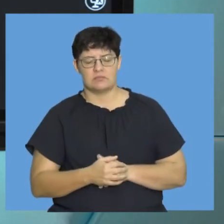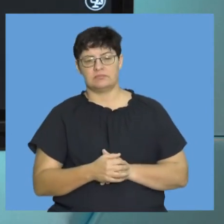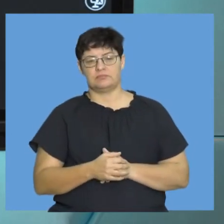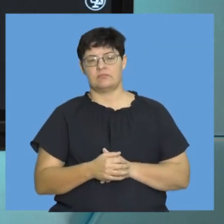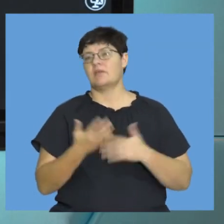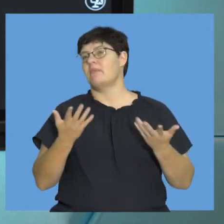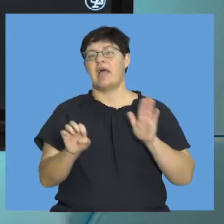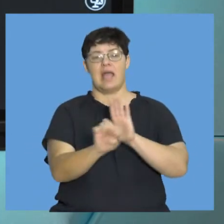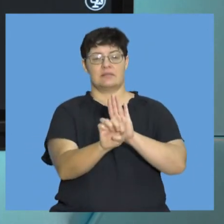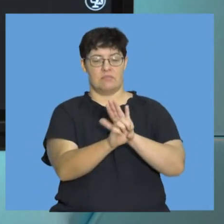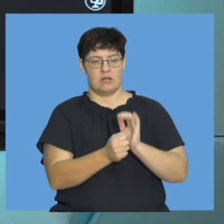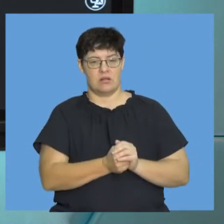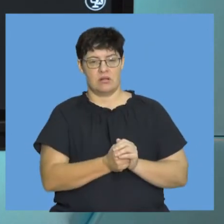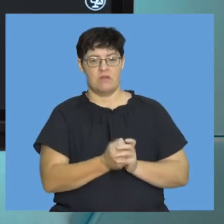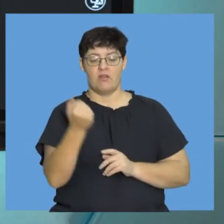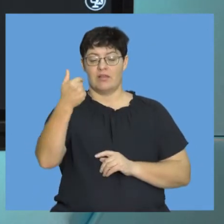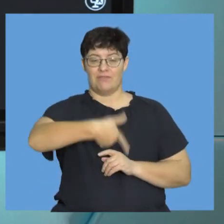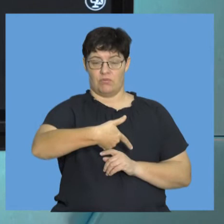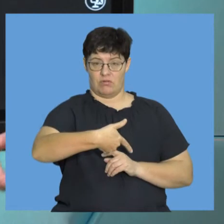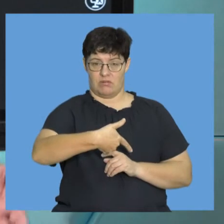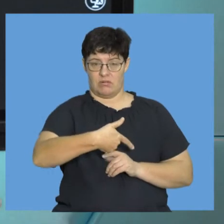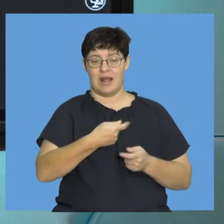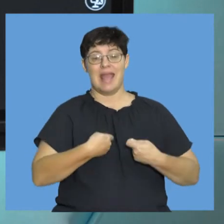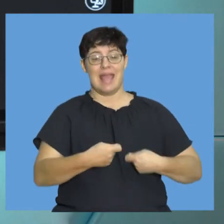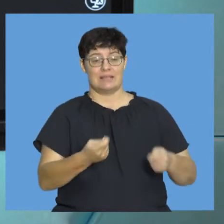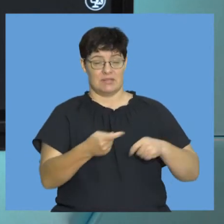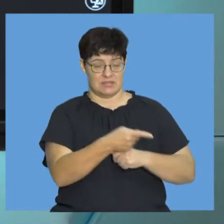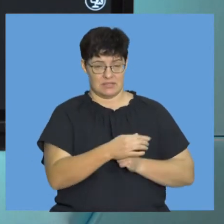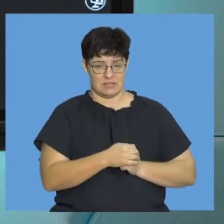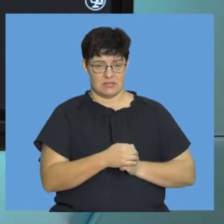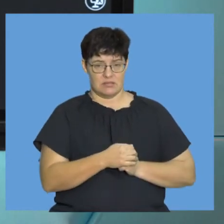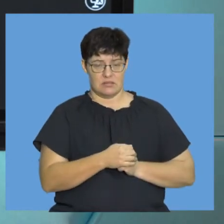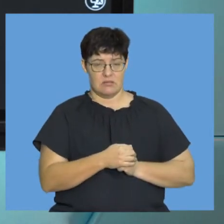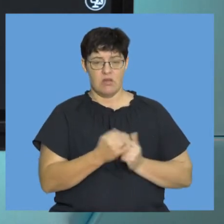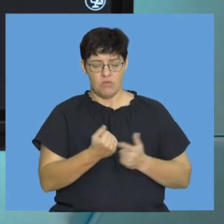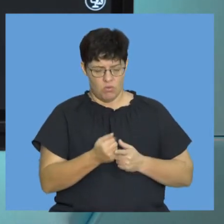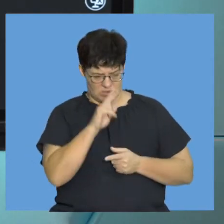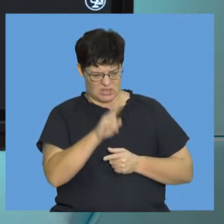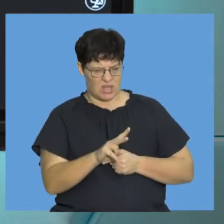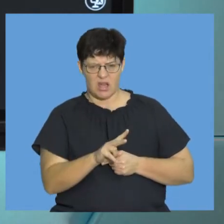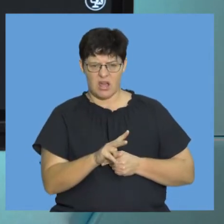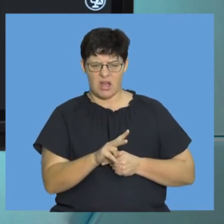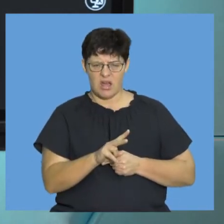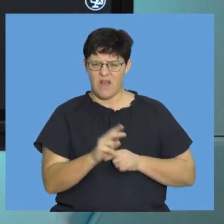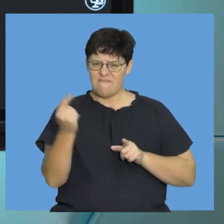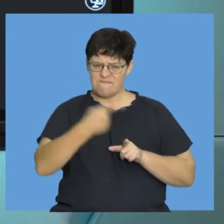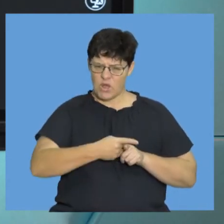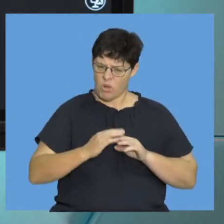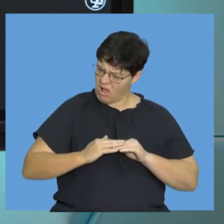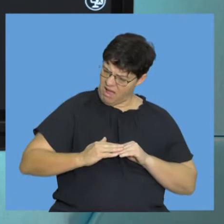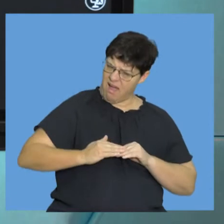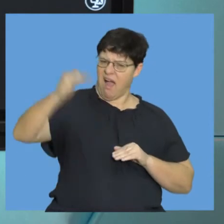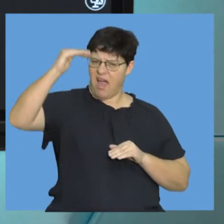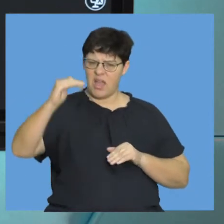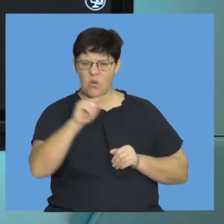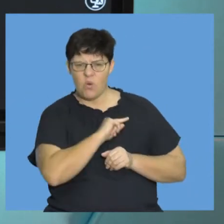example. If you've budgeted for fuel as an expense in your business, and suddenly you notice there's a spike in